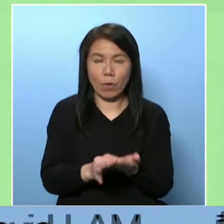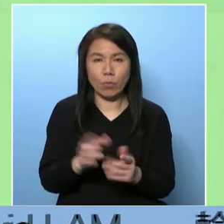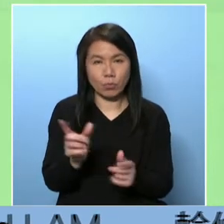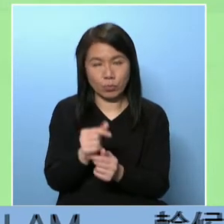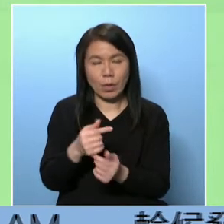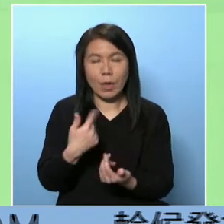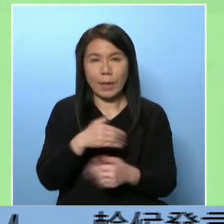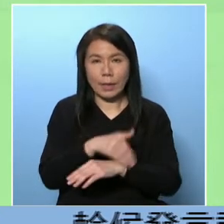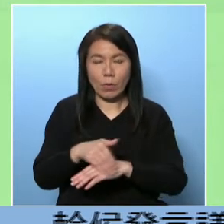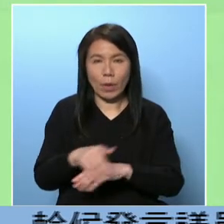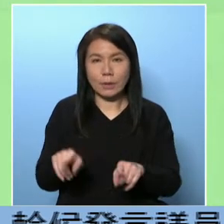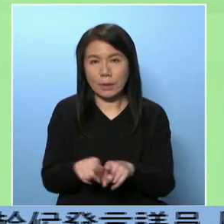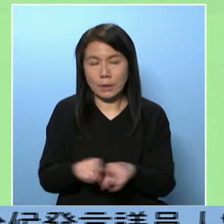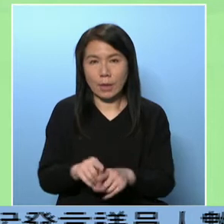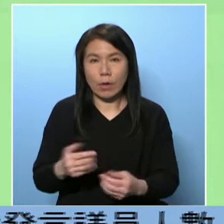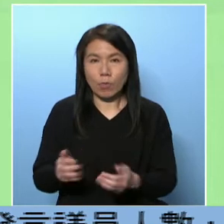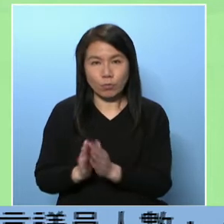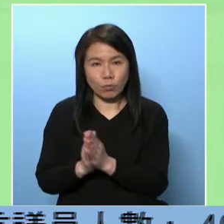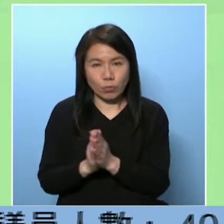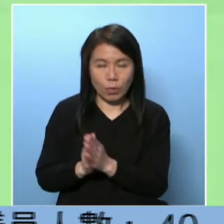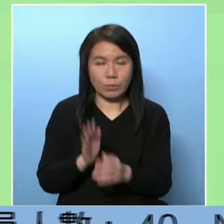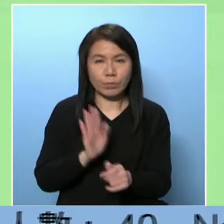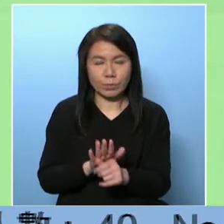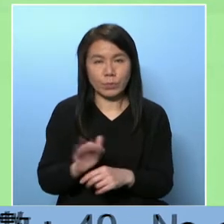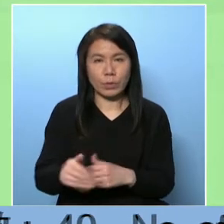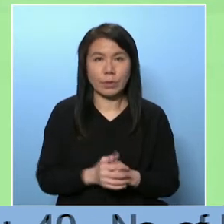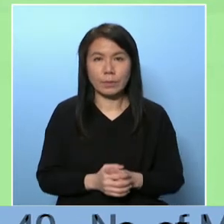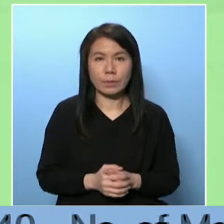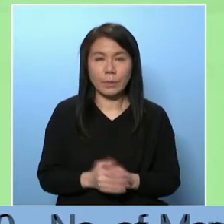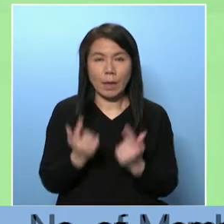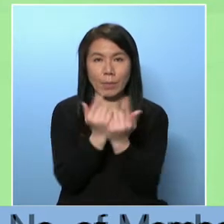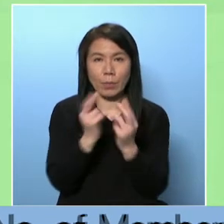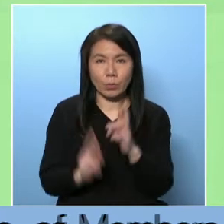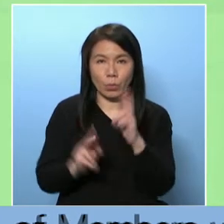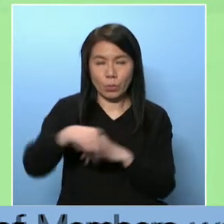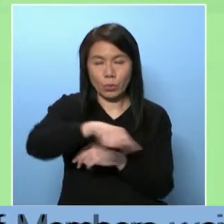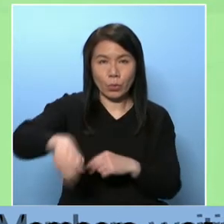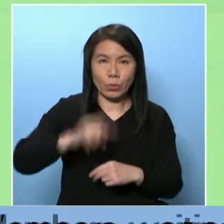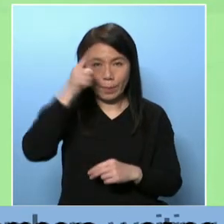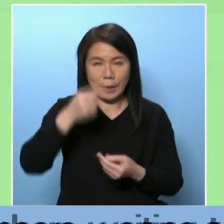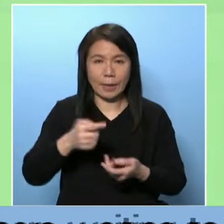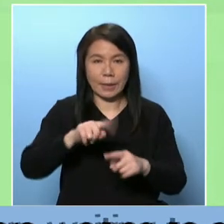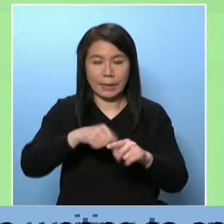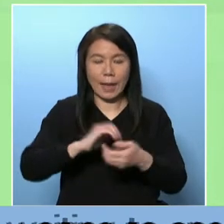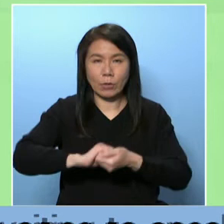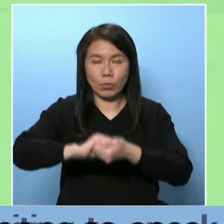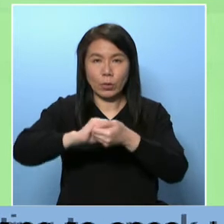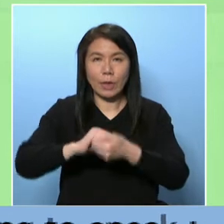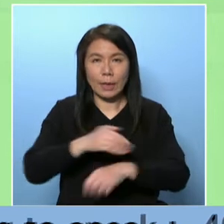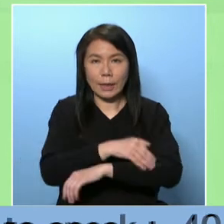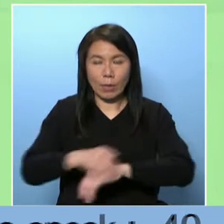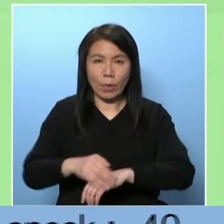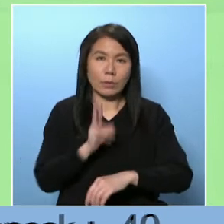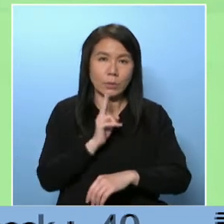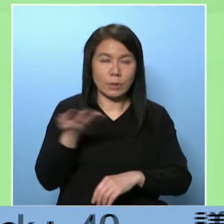underway, that would also comprehensively improve Hong Kong's planning. And the North Metropole and also